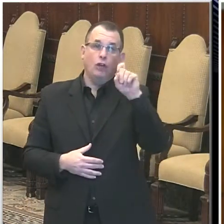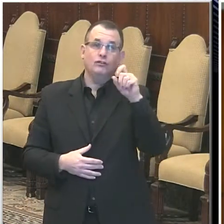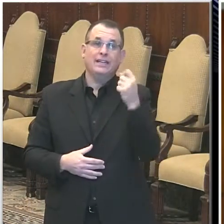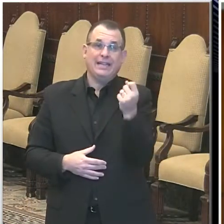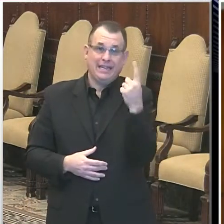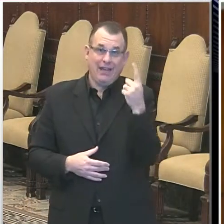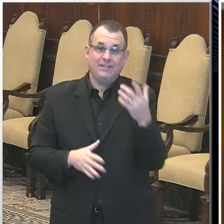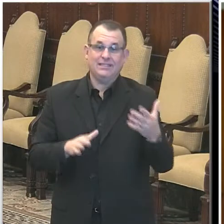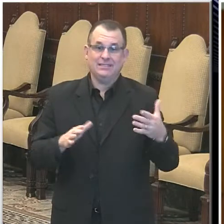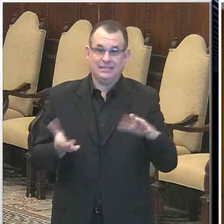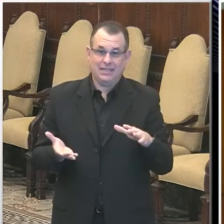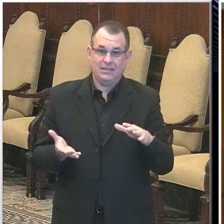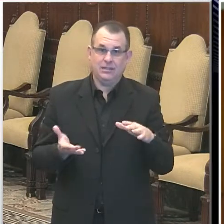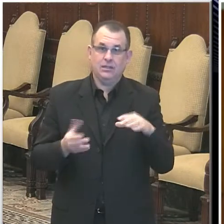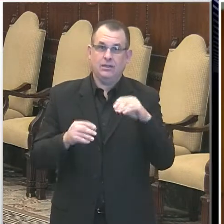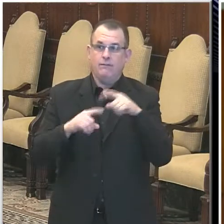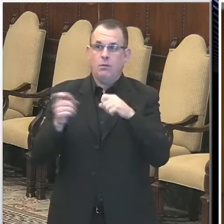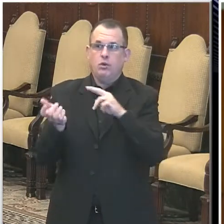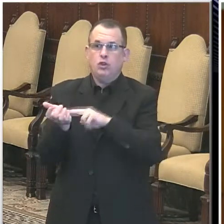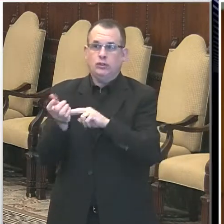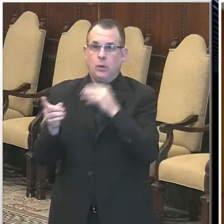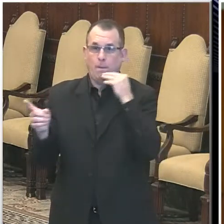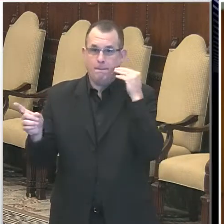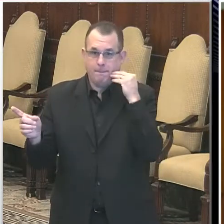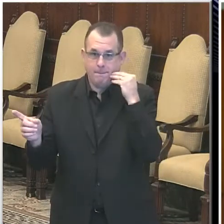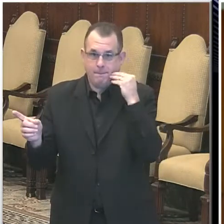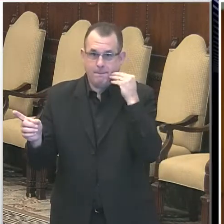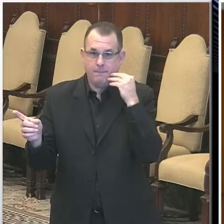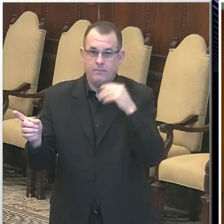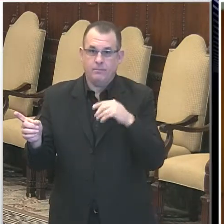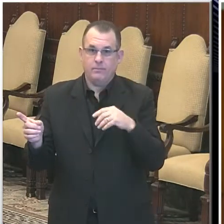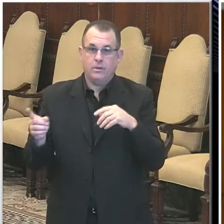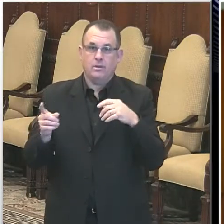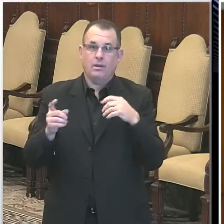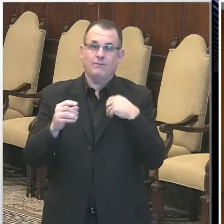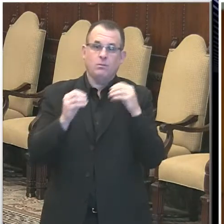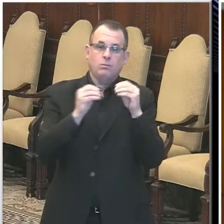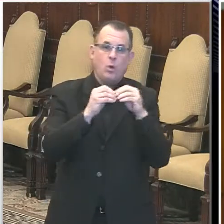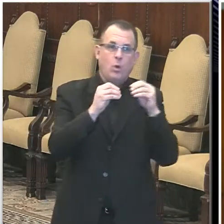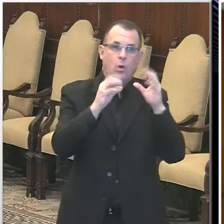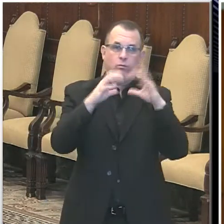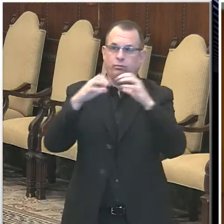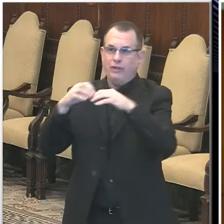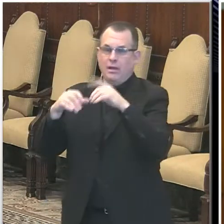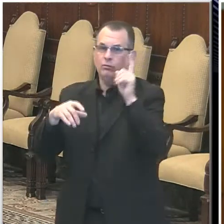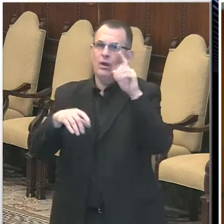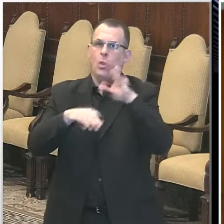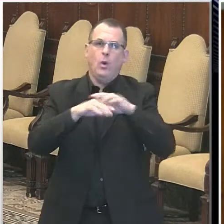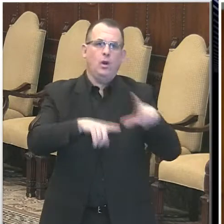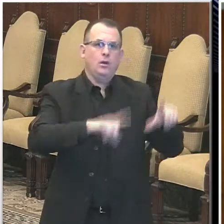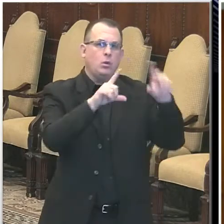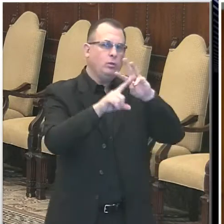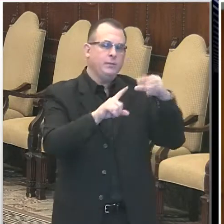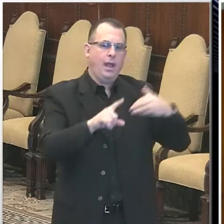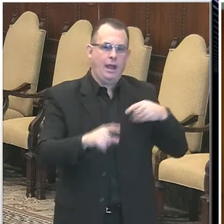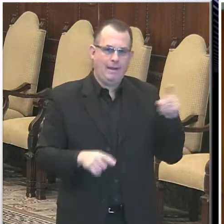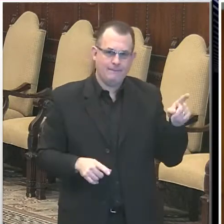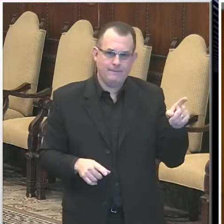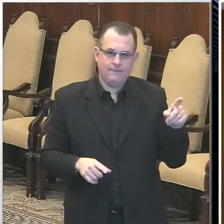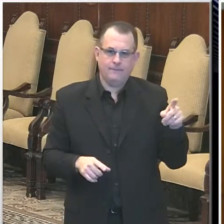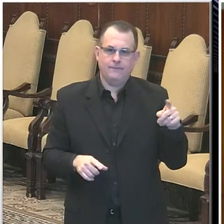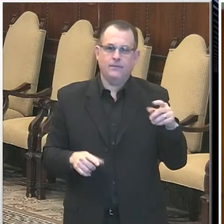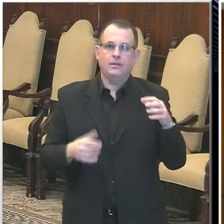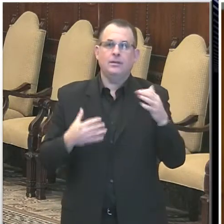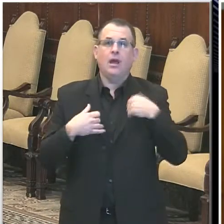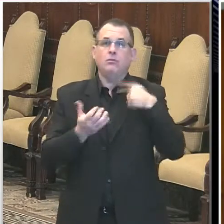residents. And more demographics of the people who've died are on our website. Let me talk for a minute about testing. We know that there's a